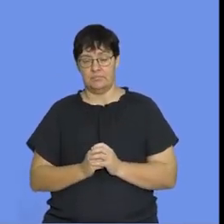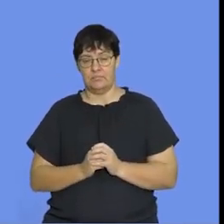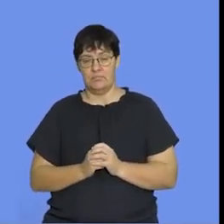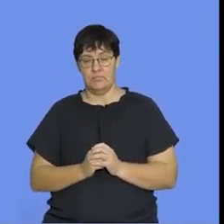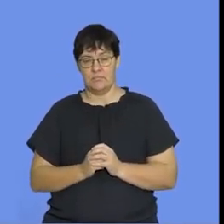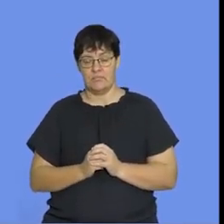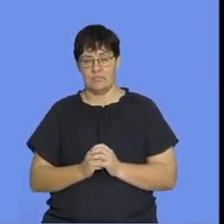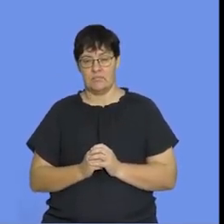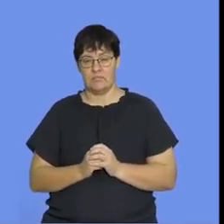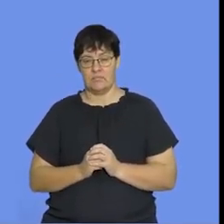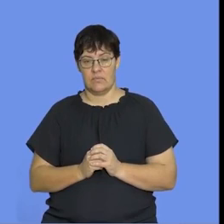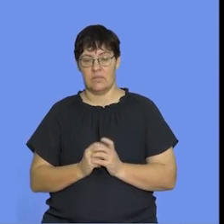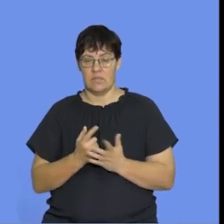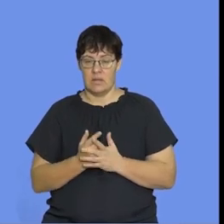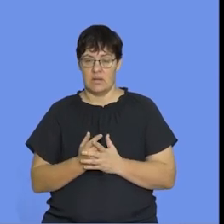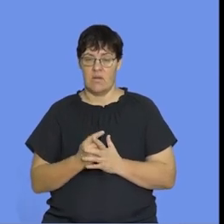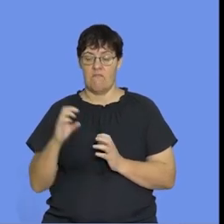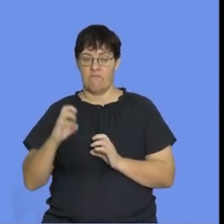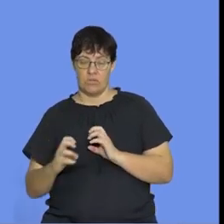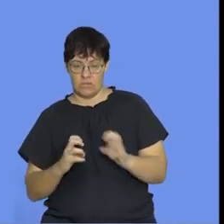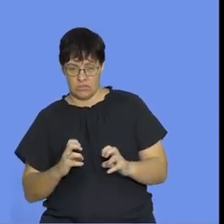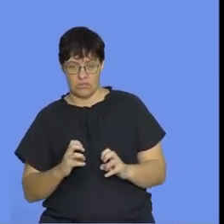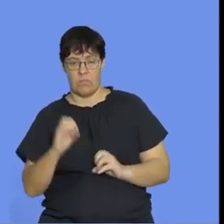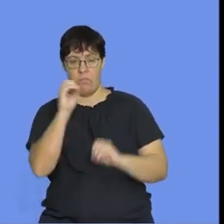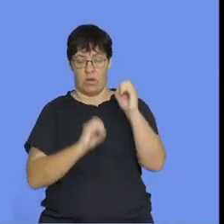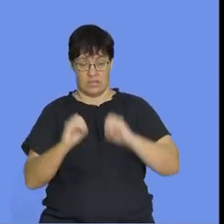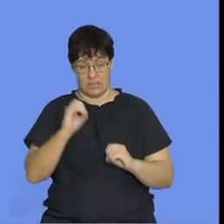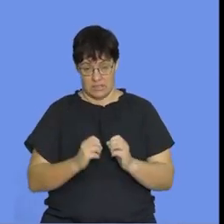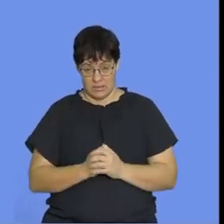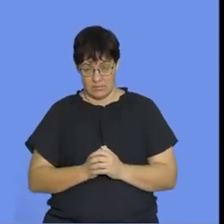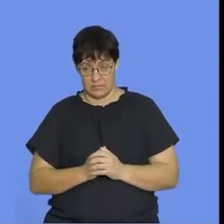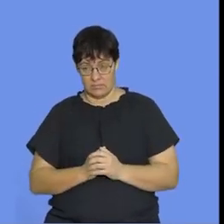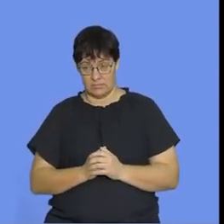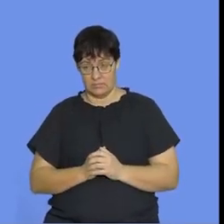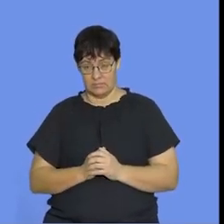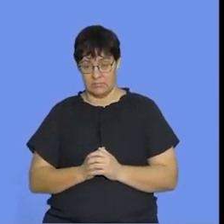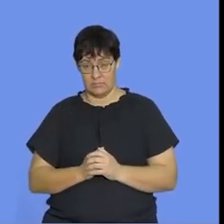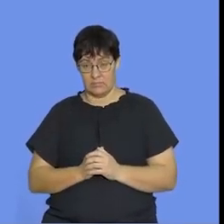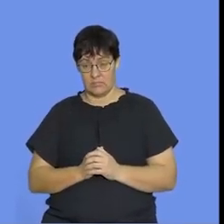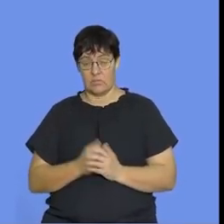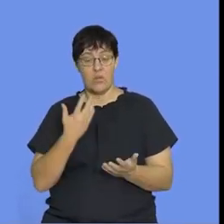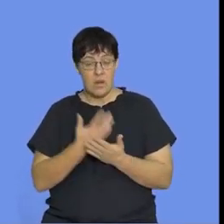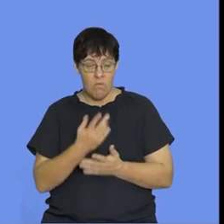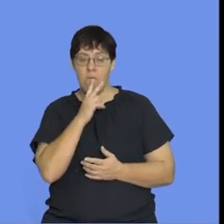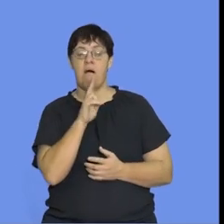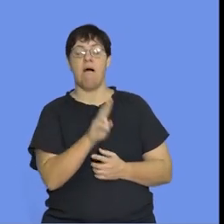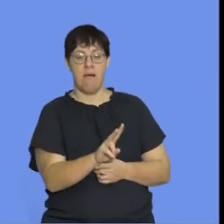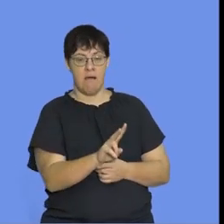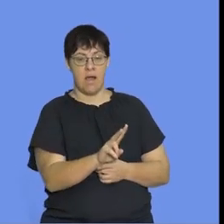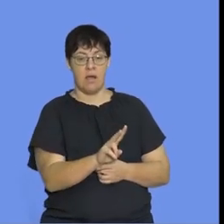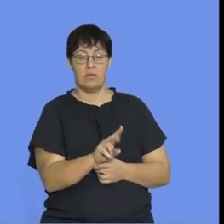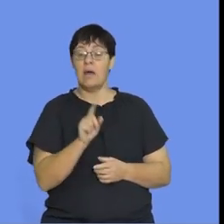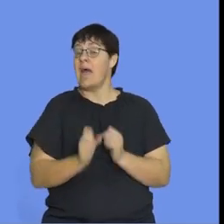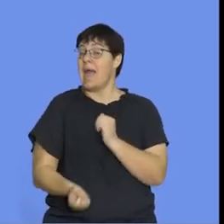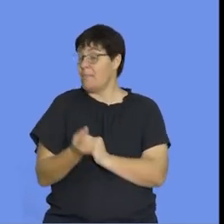of a substance and forces between the molecules, okay? So as a result, we are able to say, okay, this is what exactly has